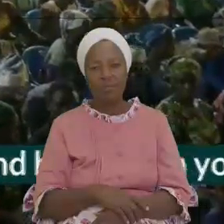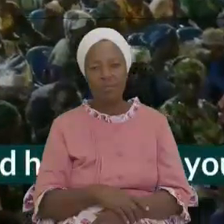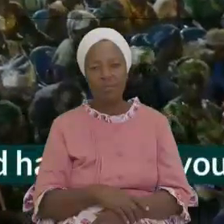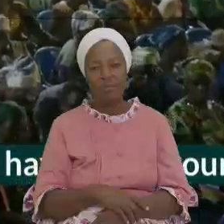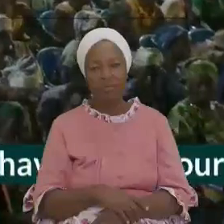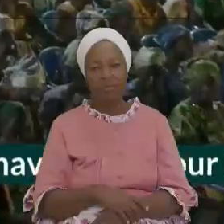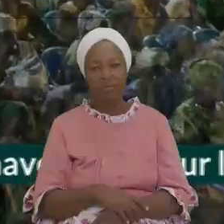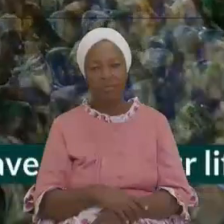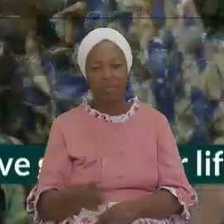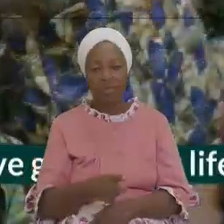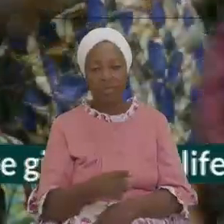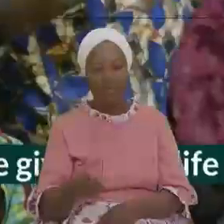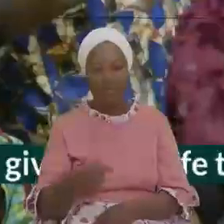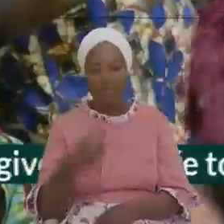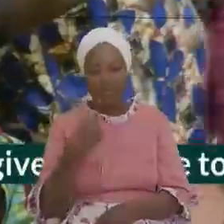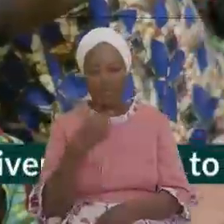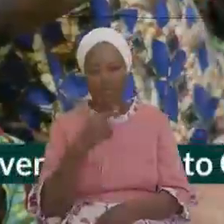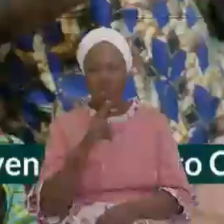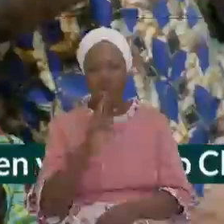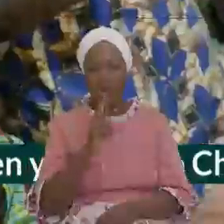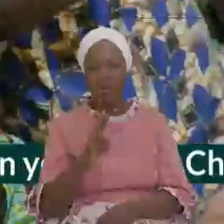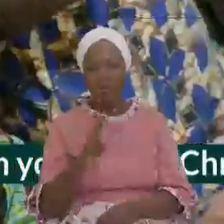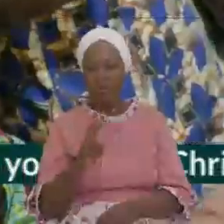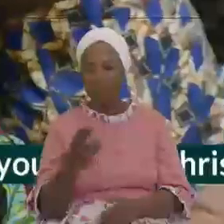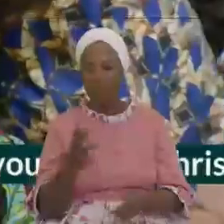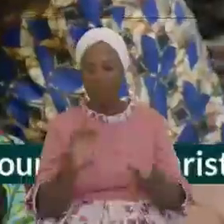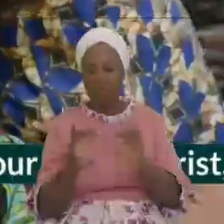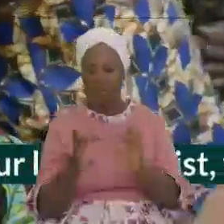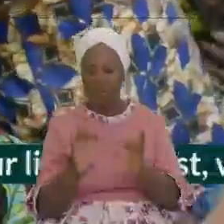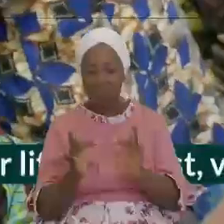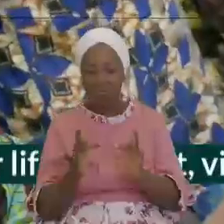Those who are online, you will see the number on your screen.